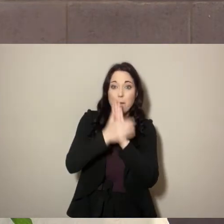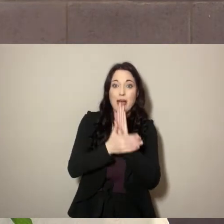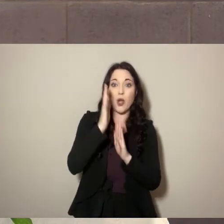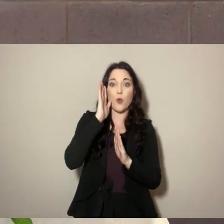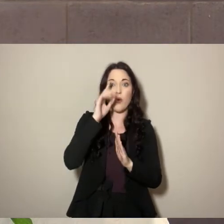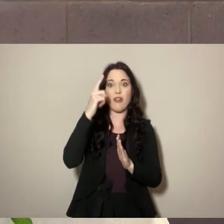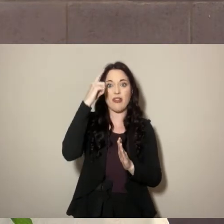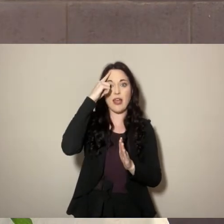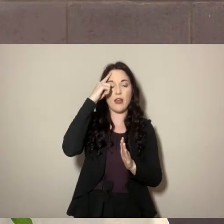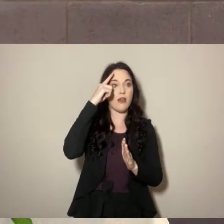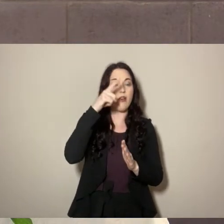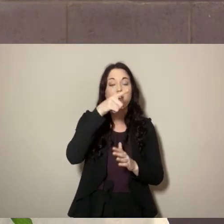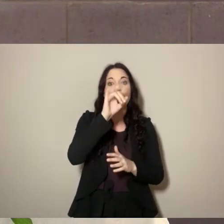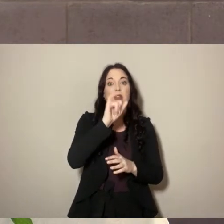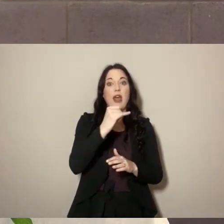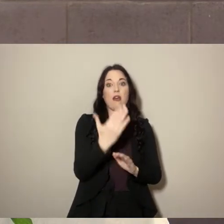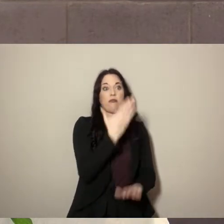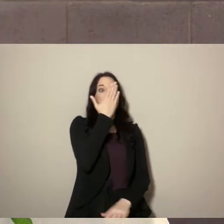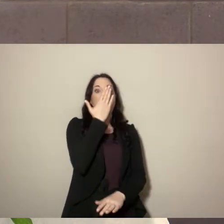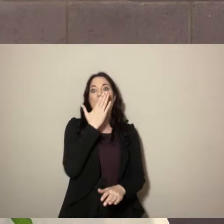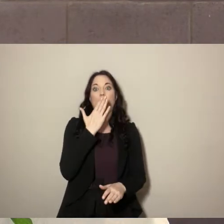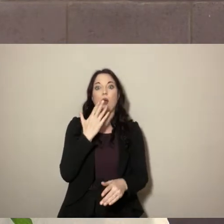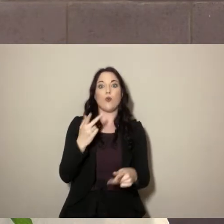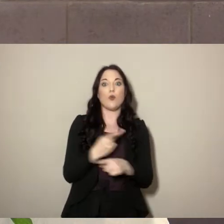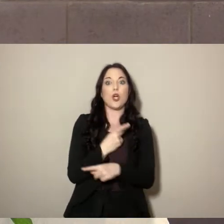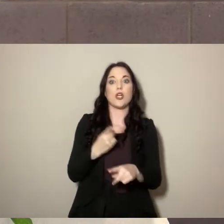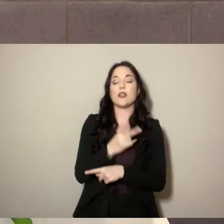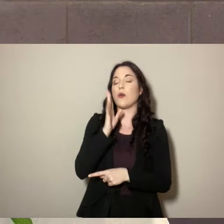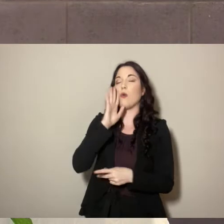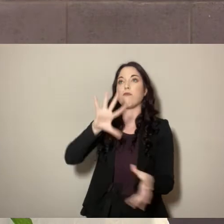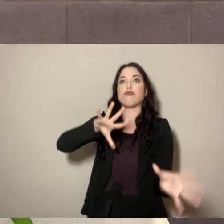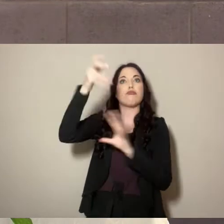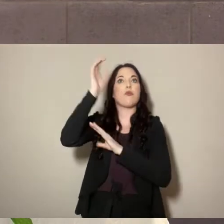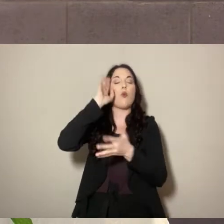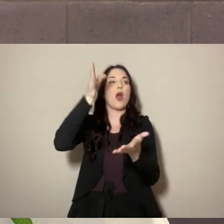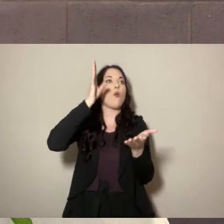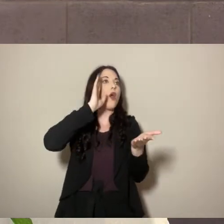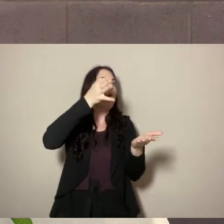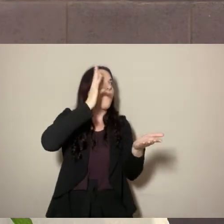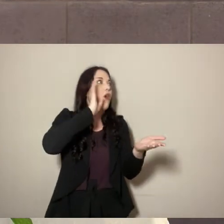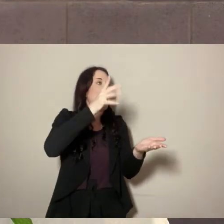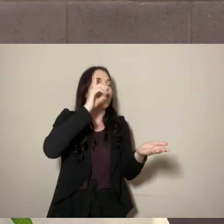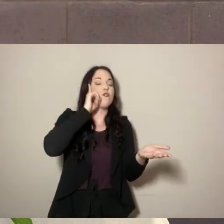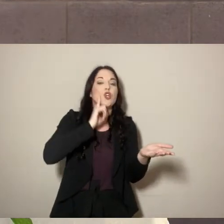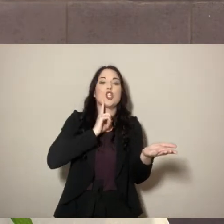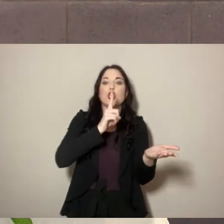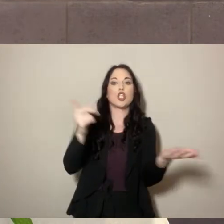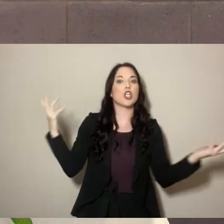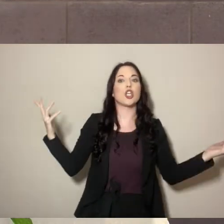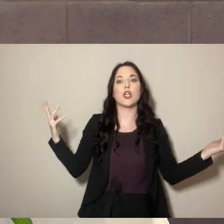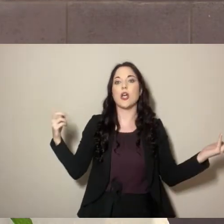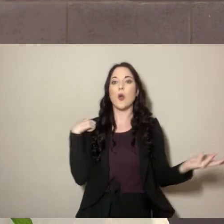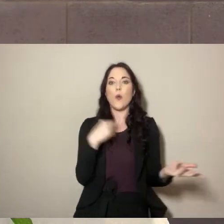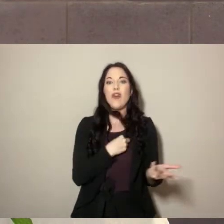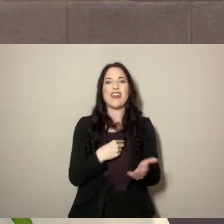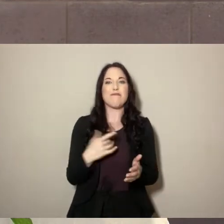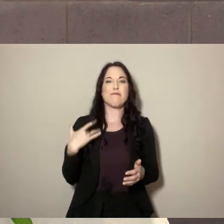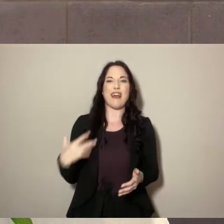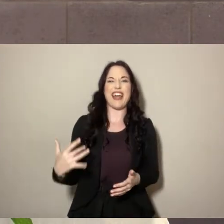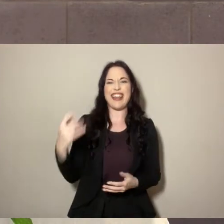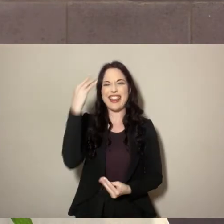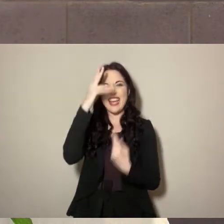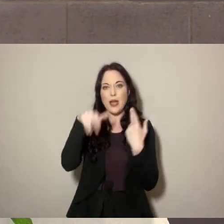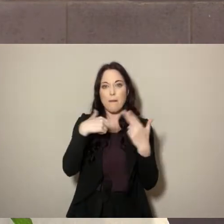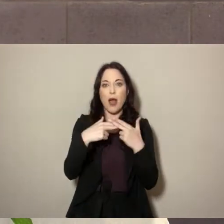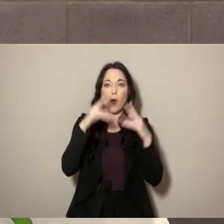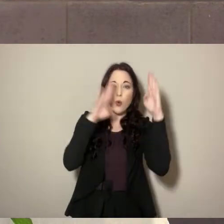worst case scenarios. We try not to think about our worries. We try to release our worries, but that doesn't work. It